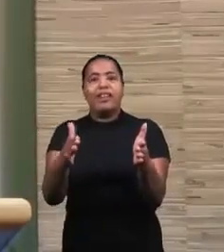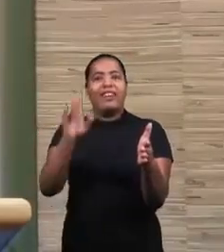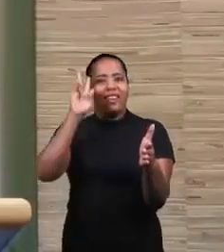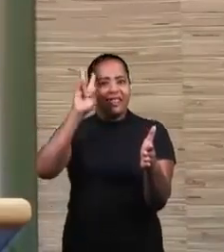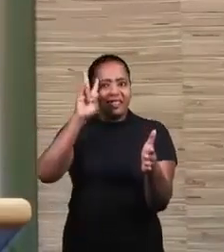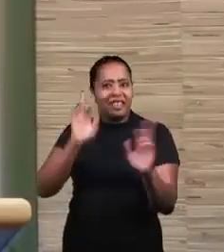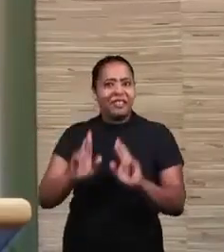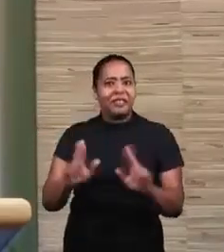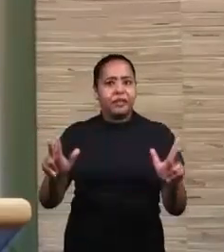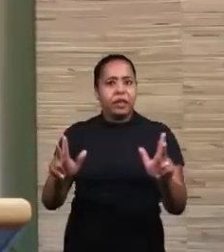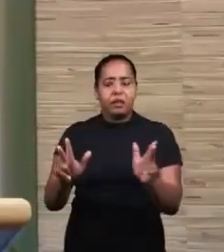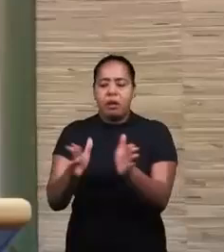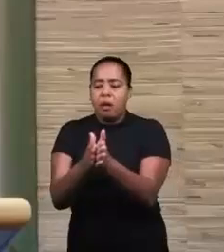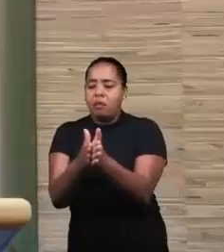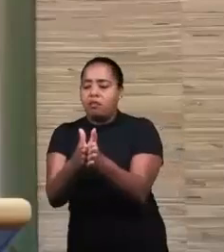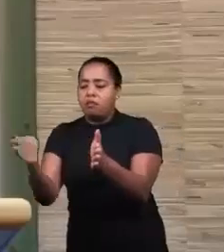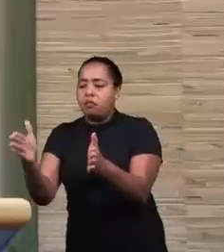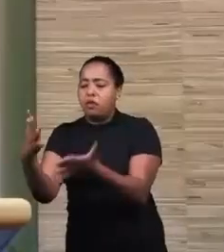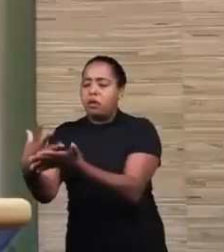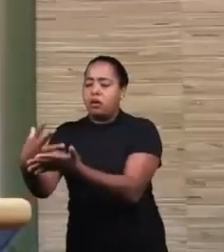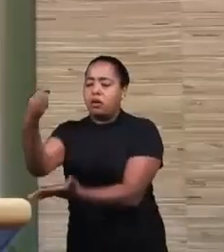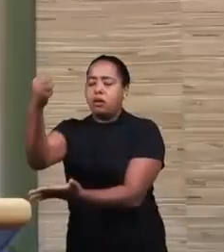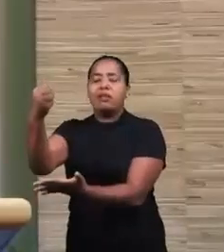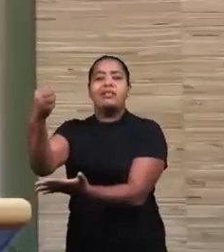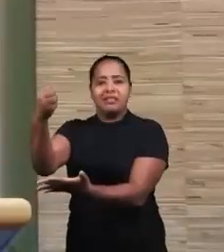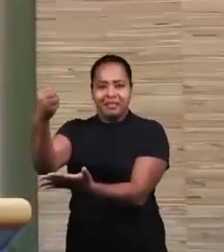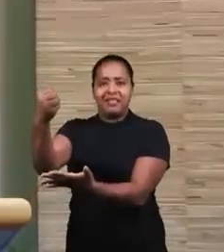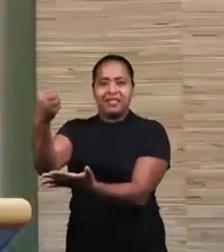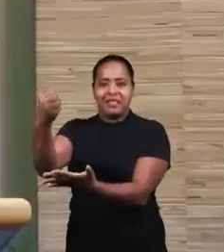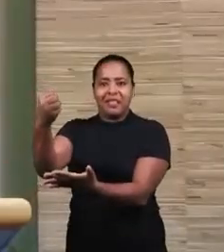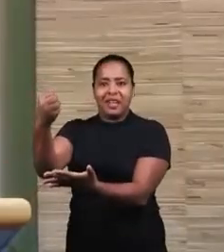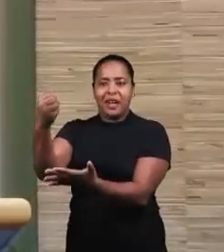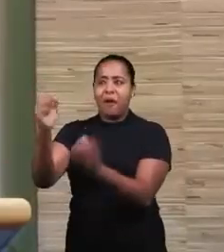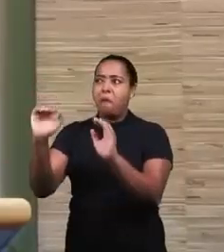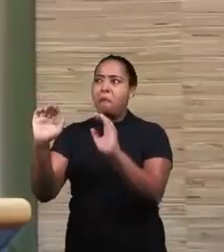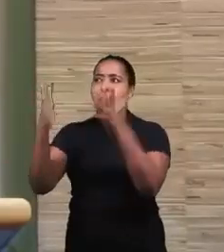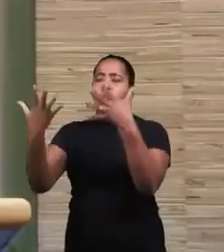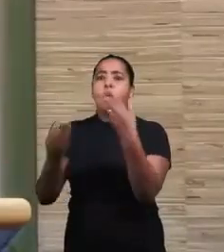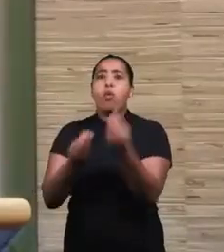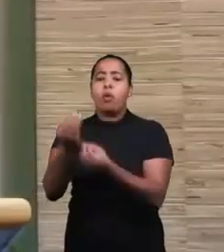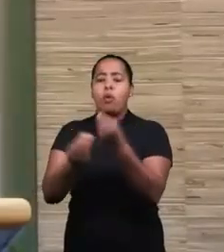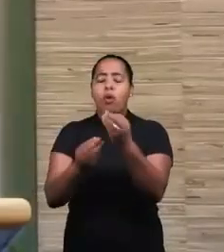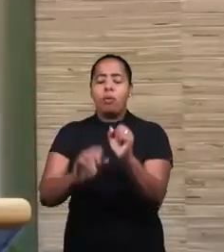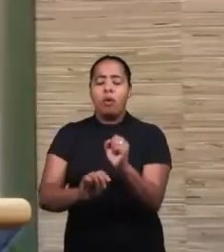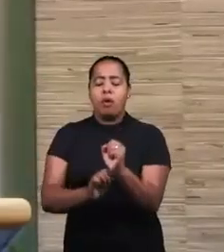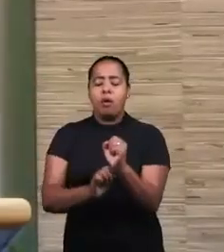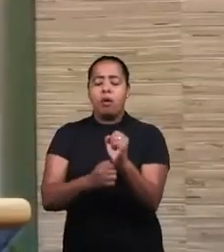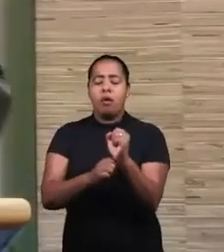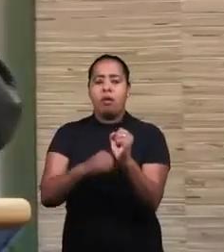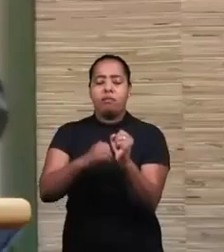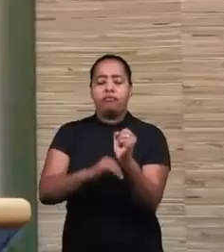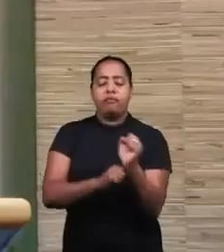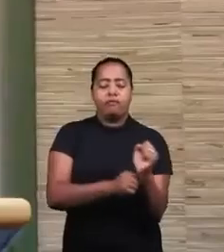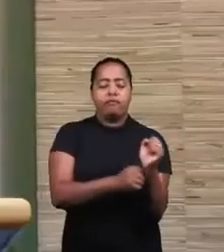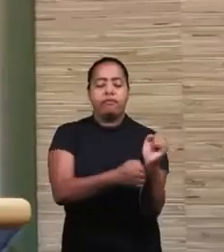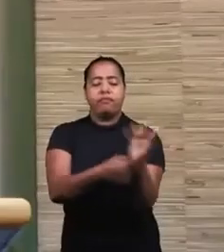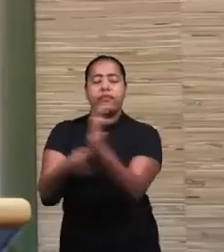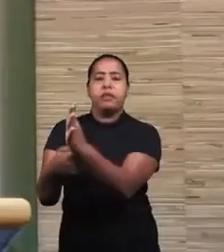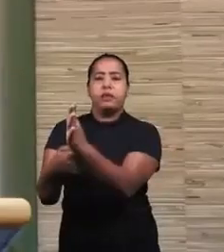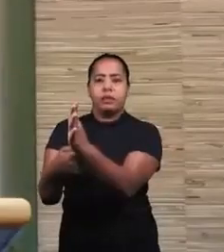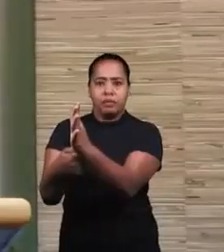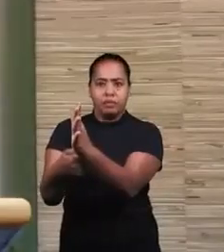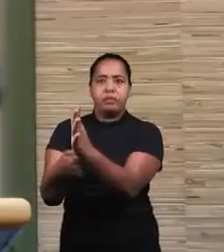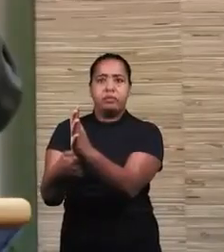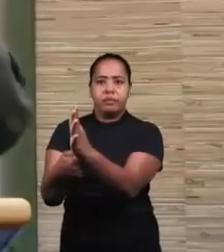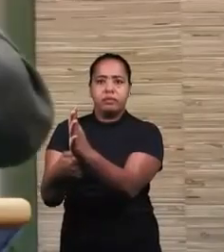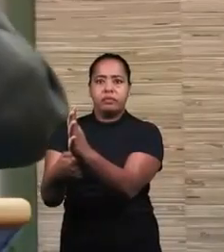wedding feast, but now it's the time of the departure. The wedding is going to close with the riddle